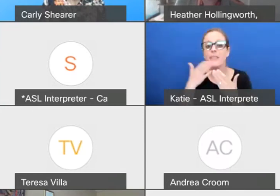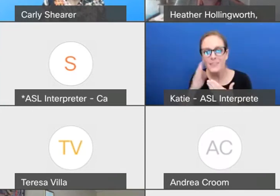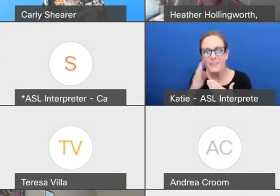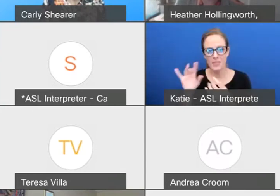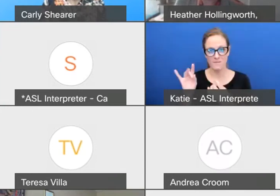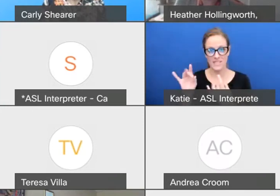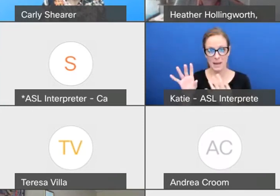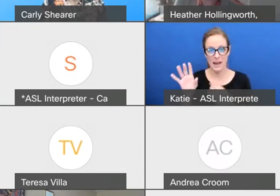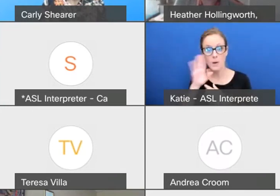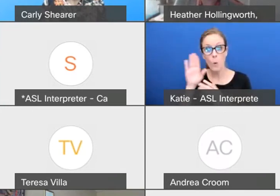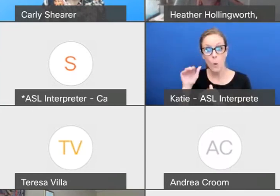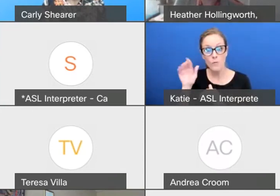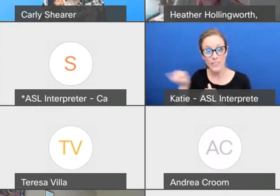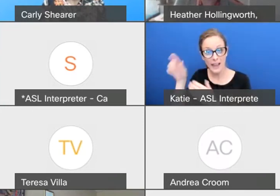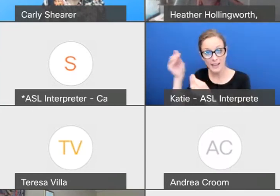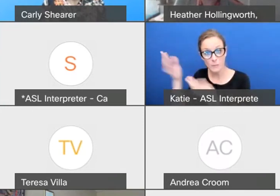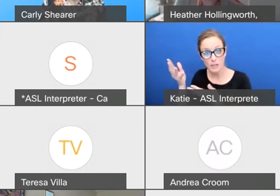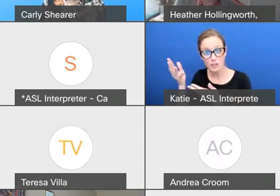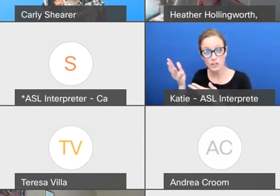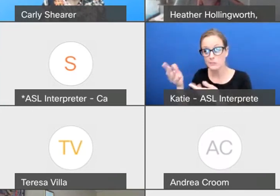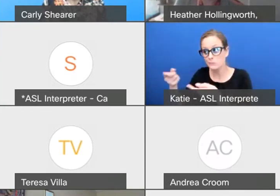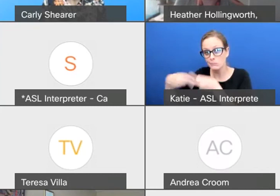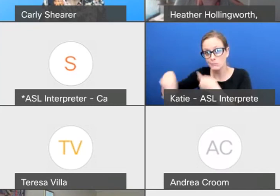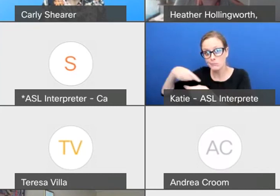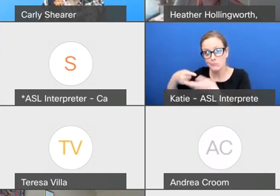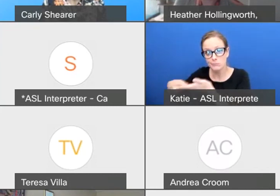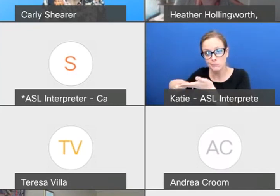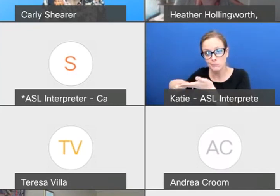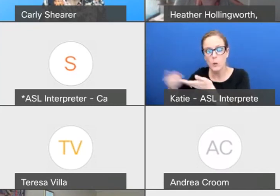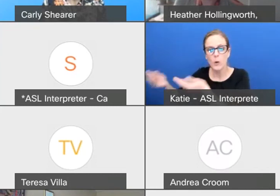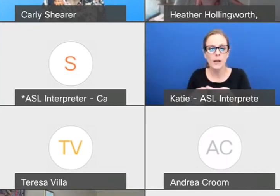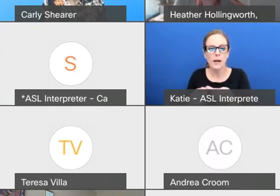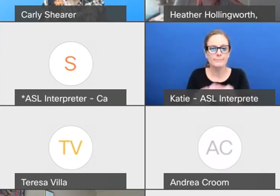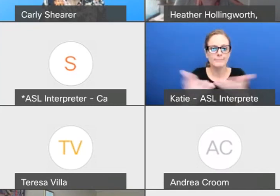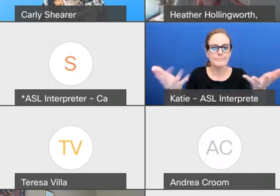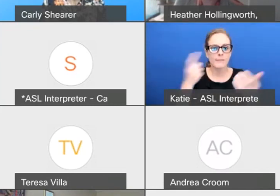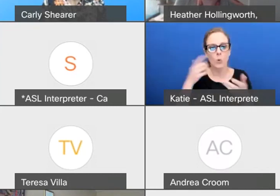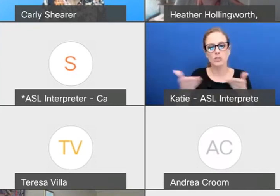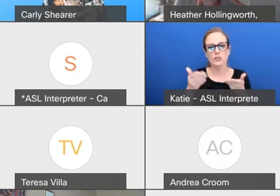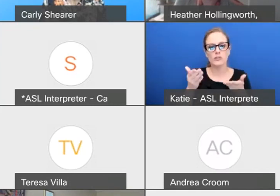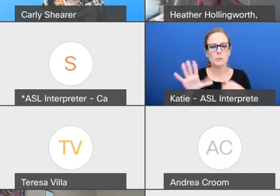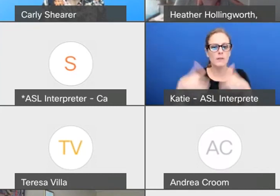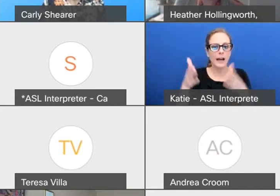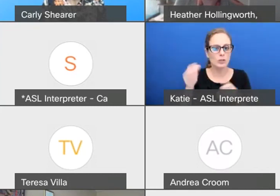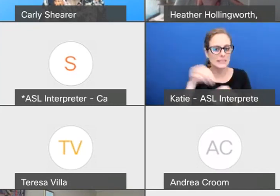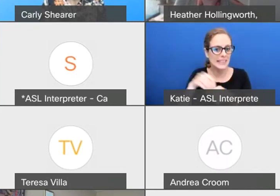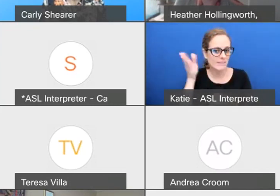bring that information back to you as service providers in the future, something that you might want to be interested in.